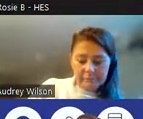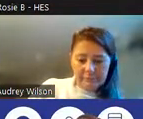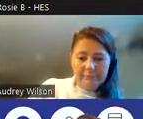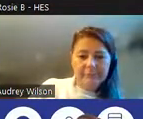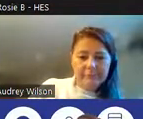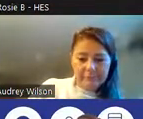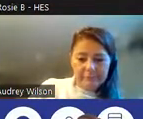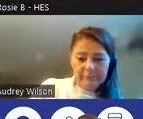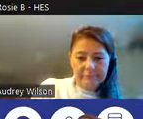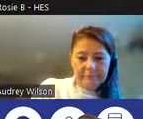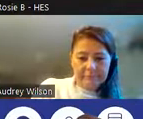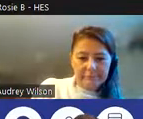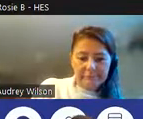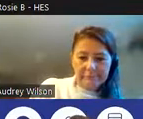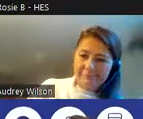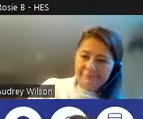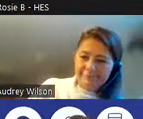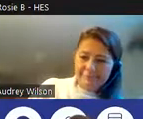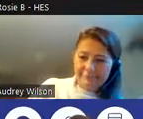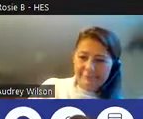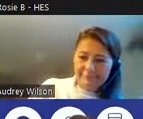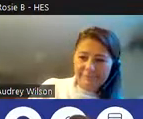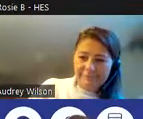please keep going